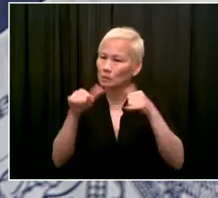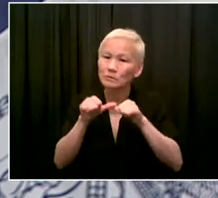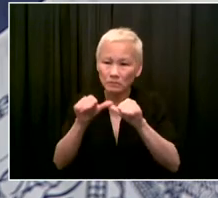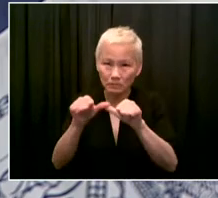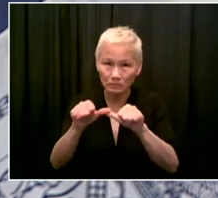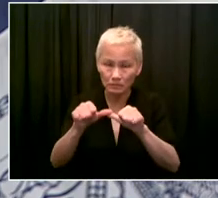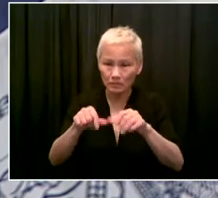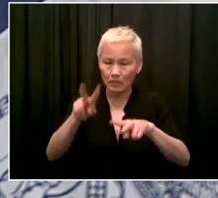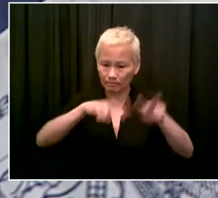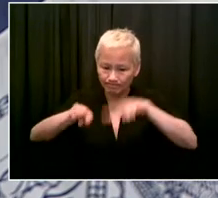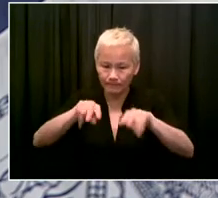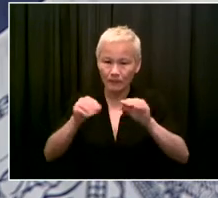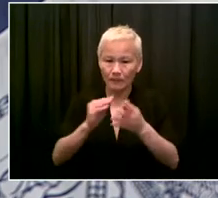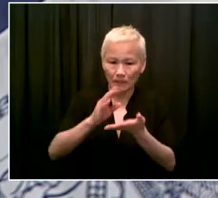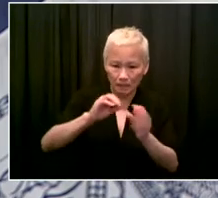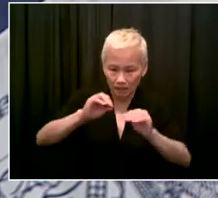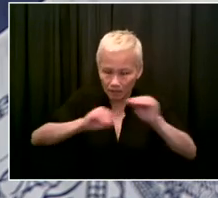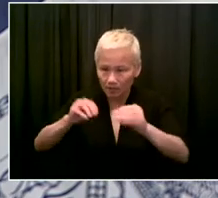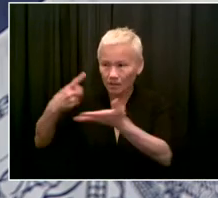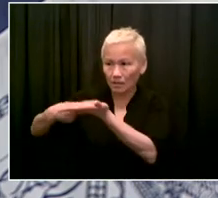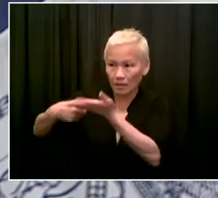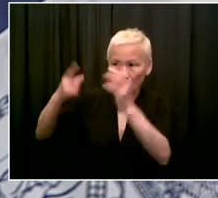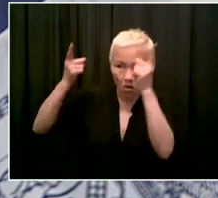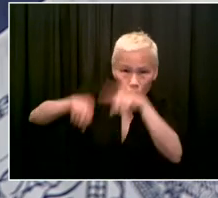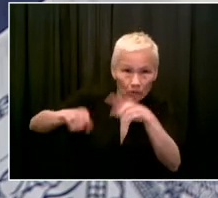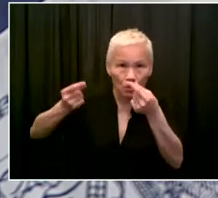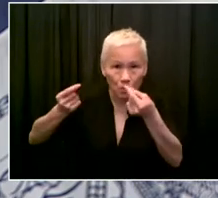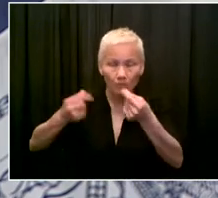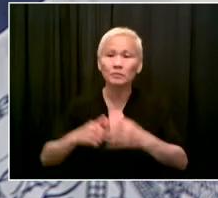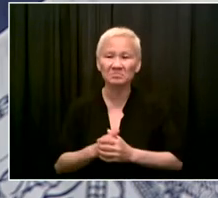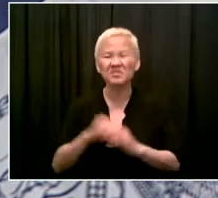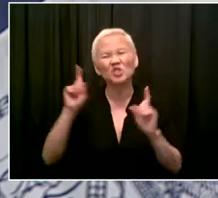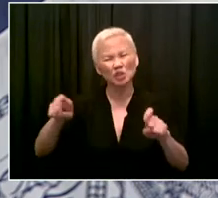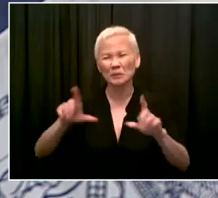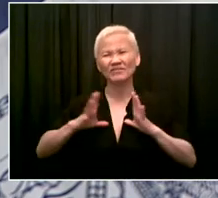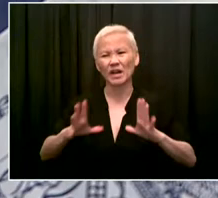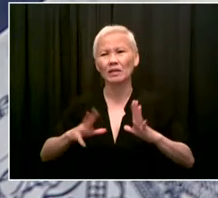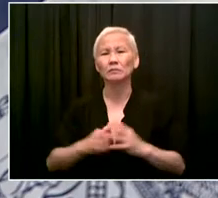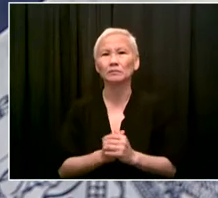outcome. Last question for today goes to Yoav from the city.